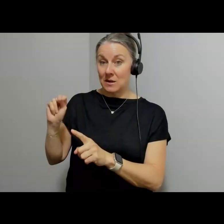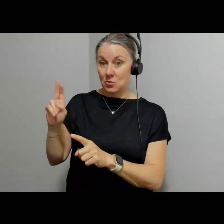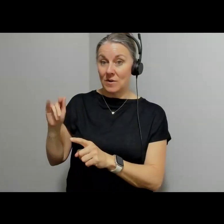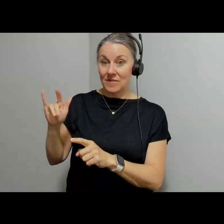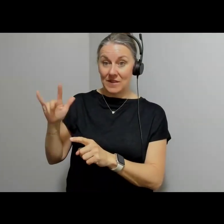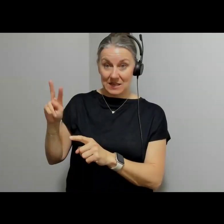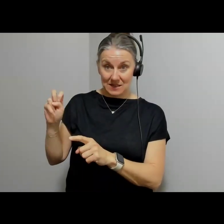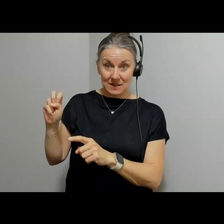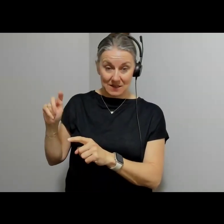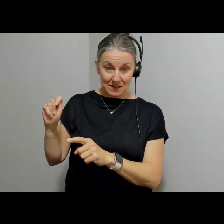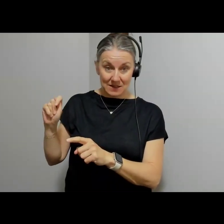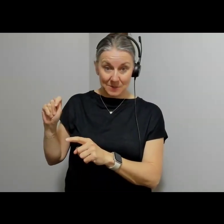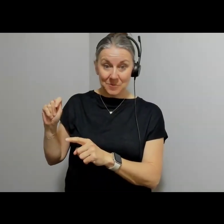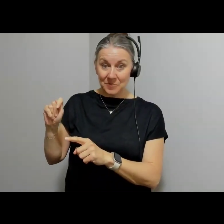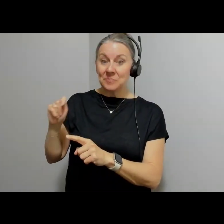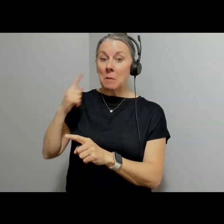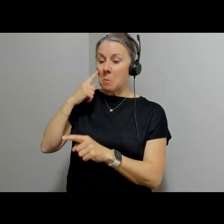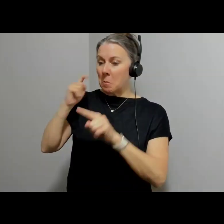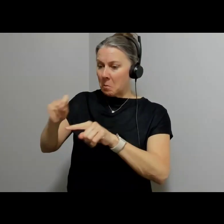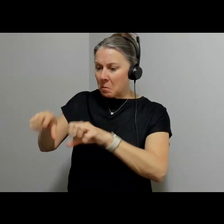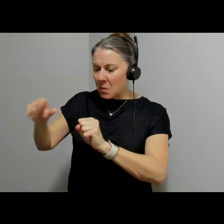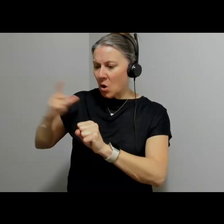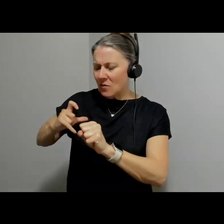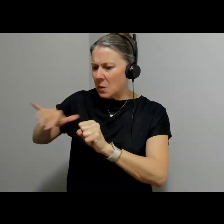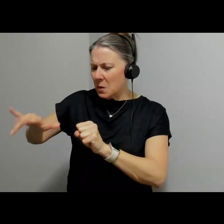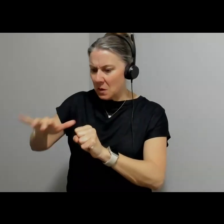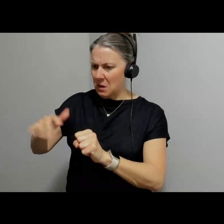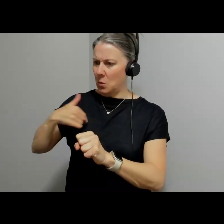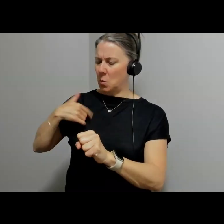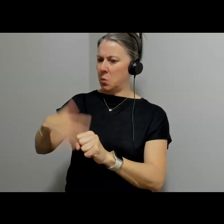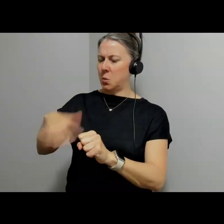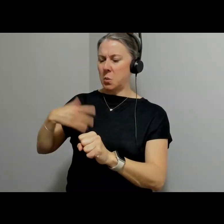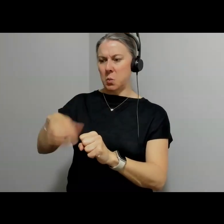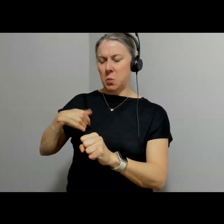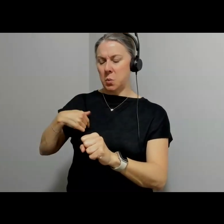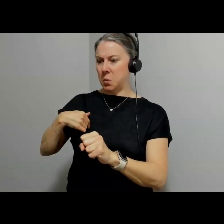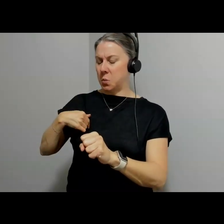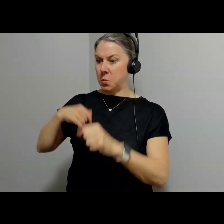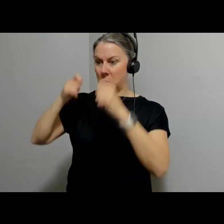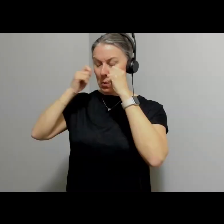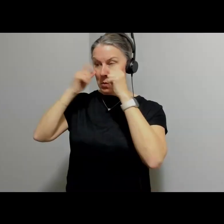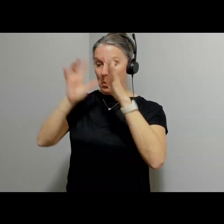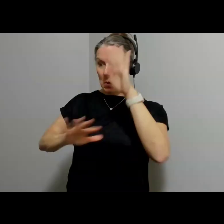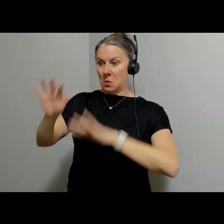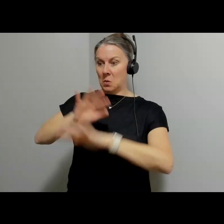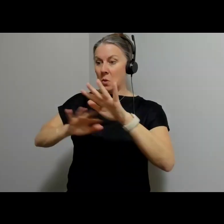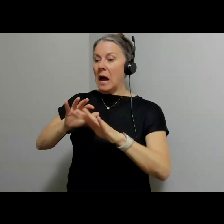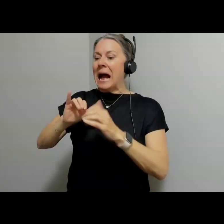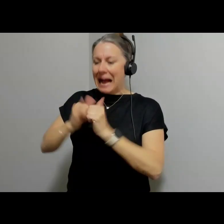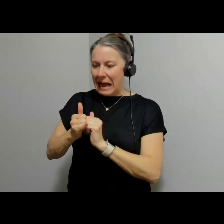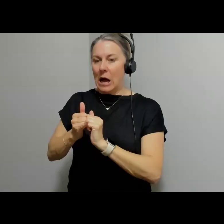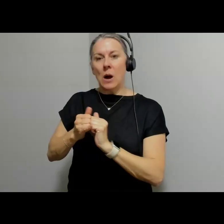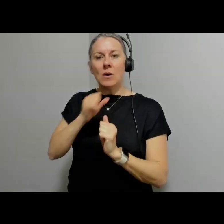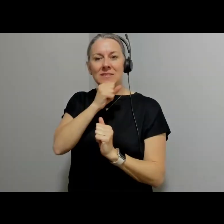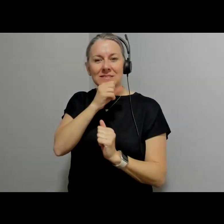me of how elders and seniors are living in the North. And it brewed in me a